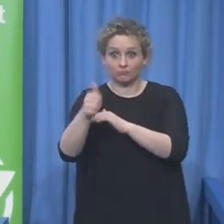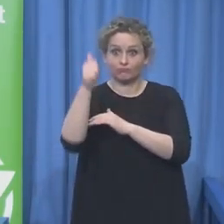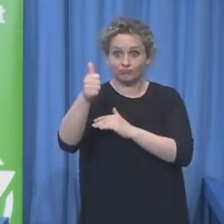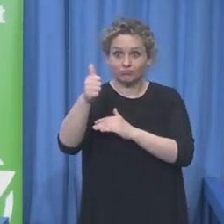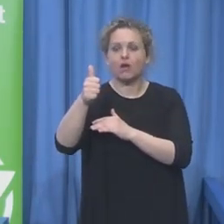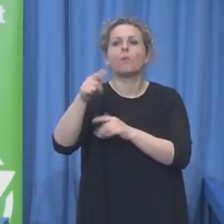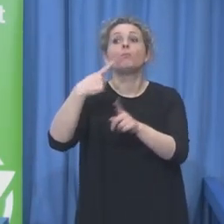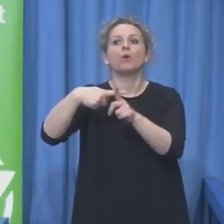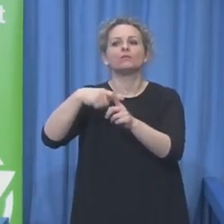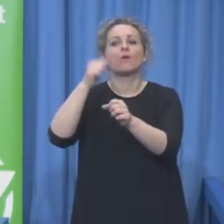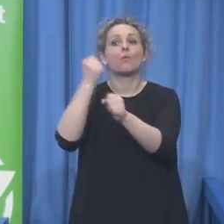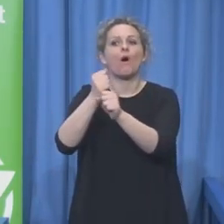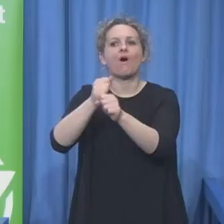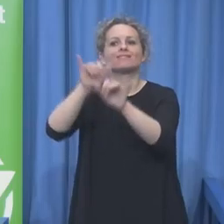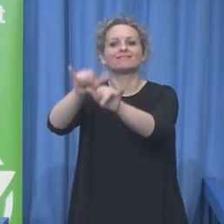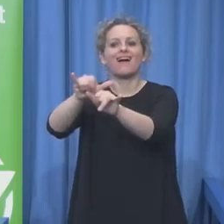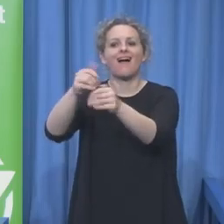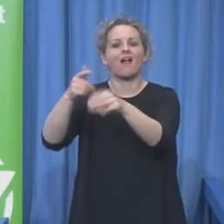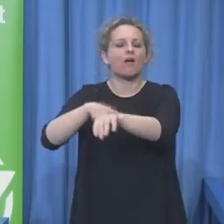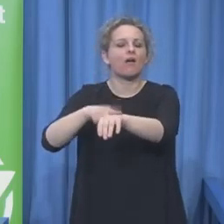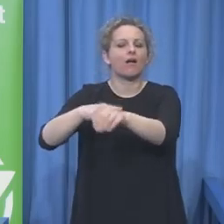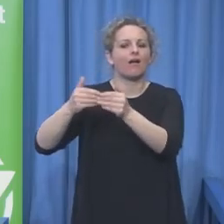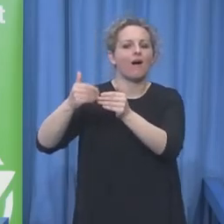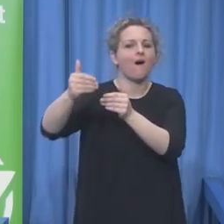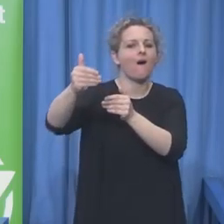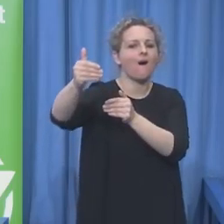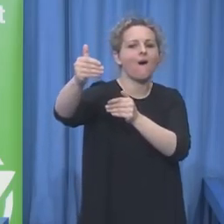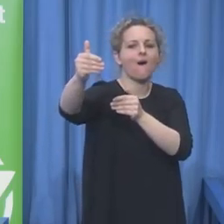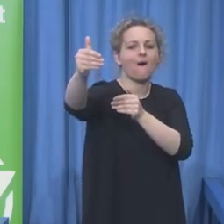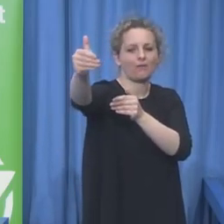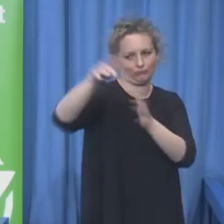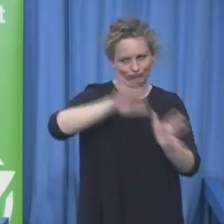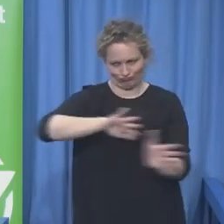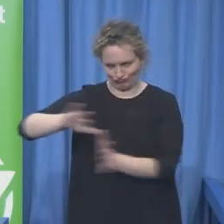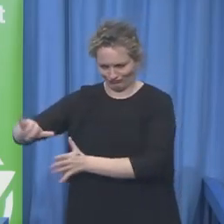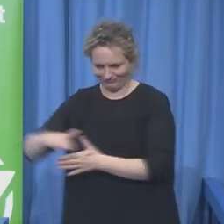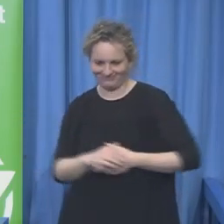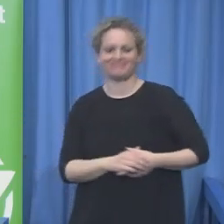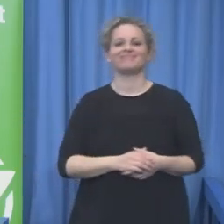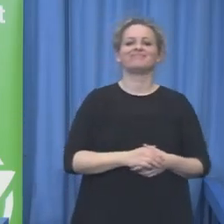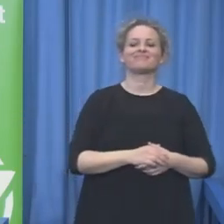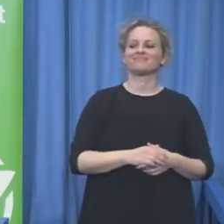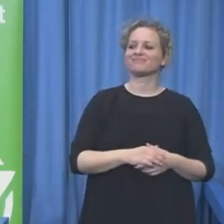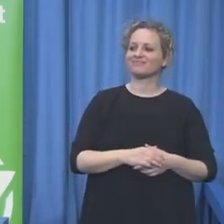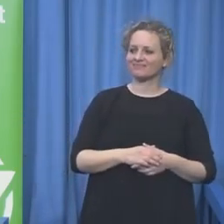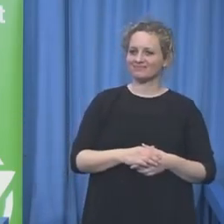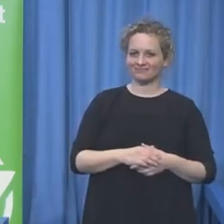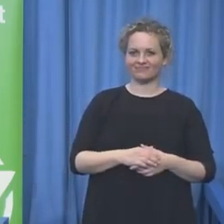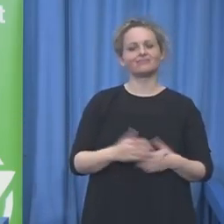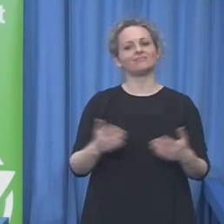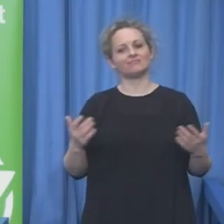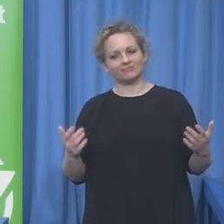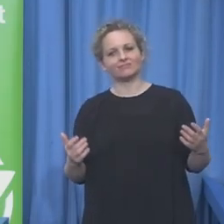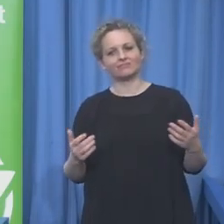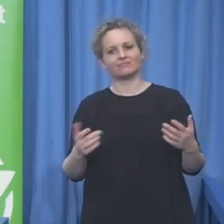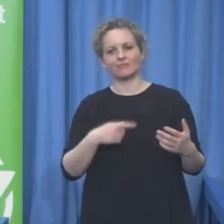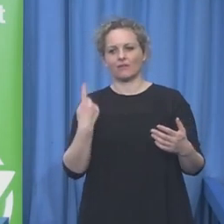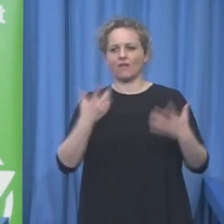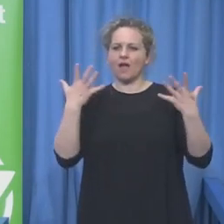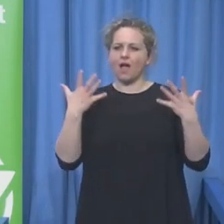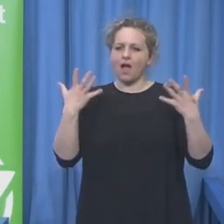So we focus on job placement. Since I have 1 minute, I will try to... This is a really